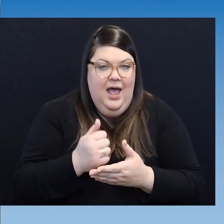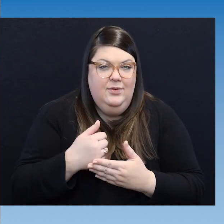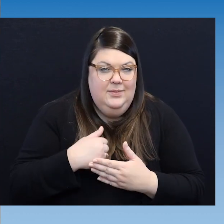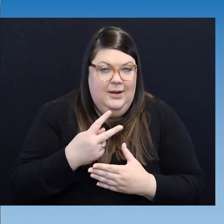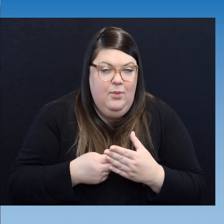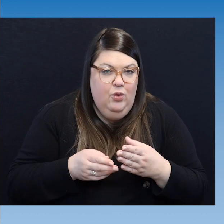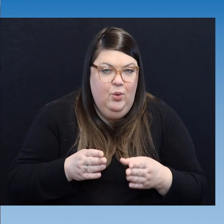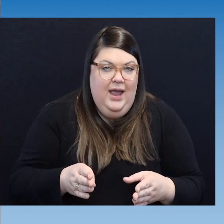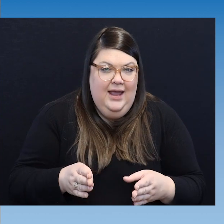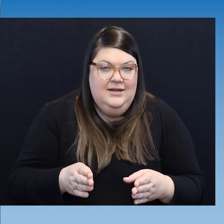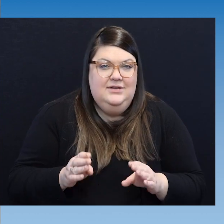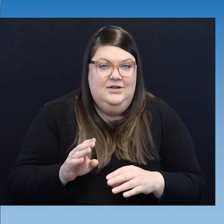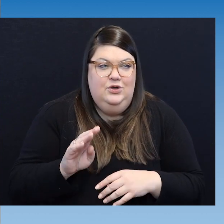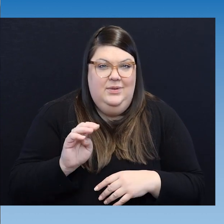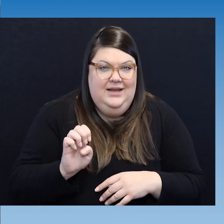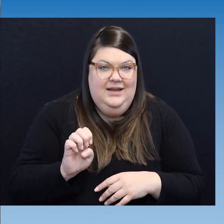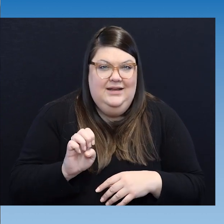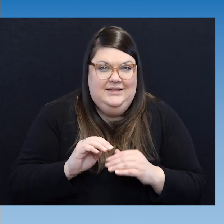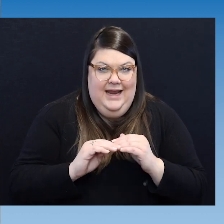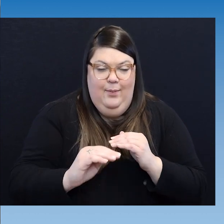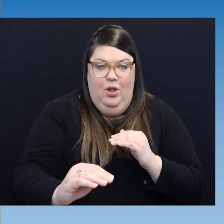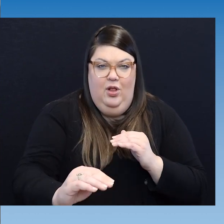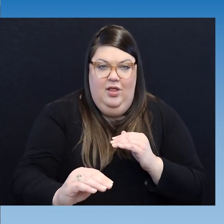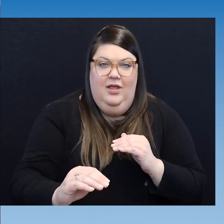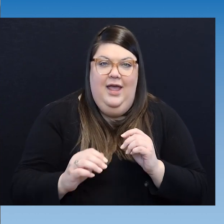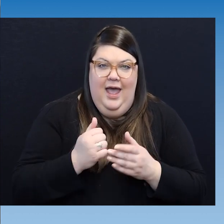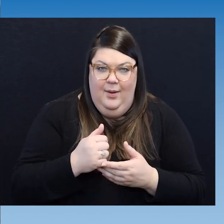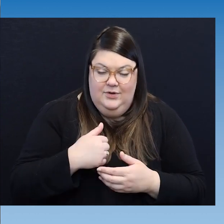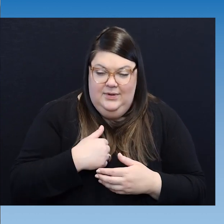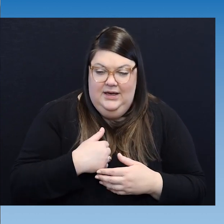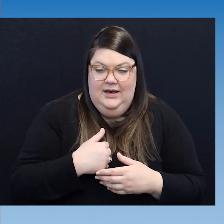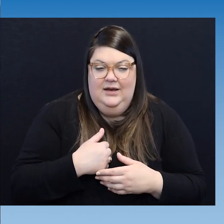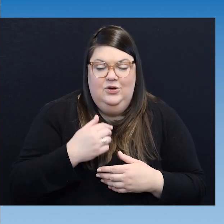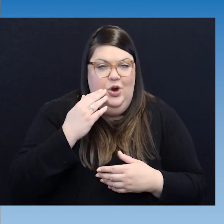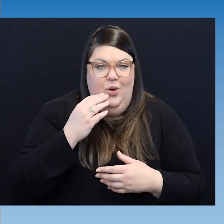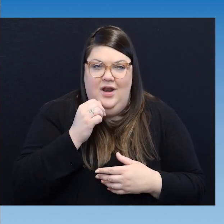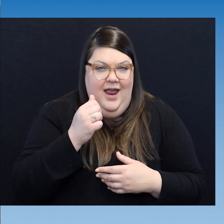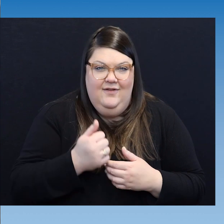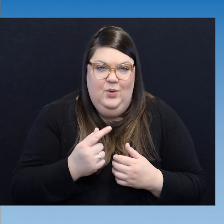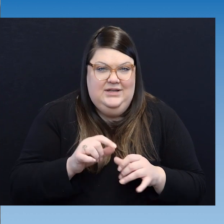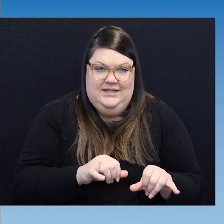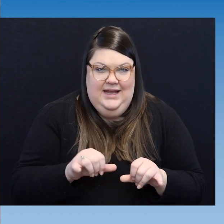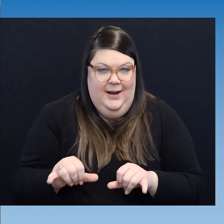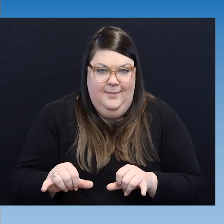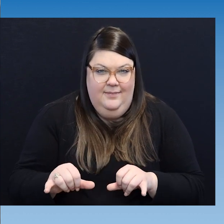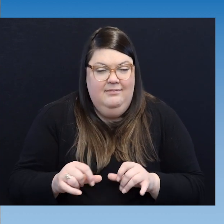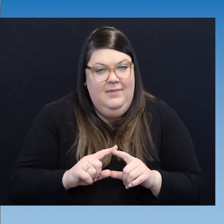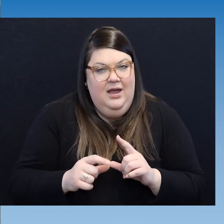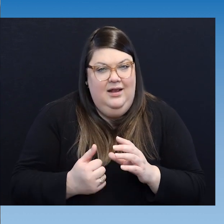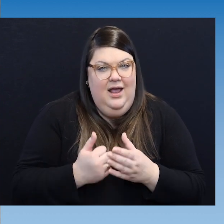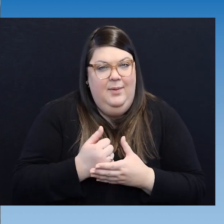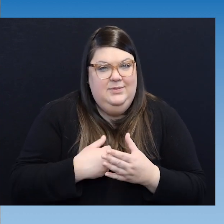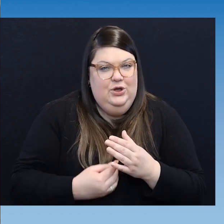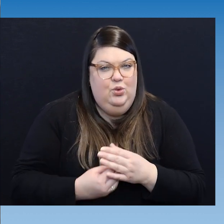me both ways. It helps me to be stable. It helps me to be, to know that everybody's not the same, but it helps me to